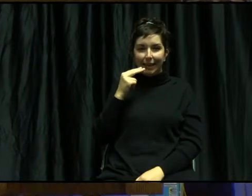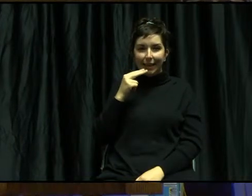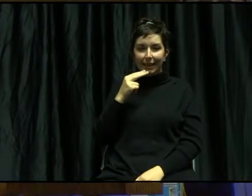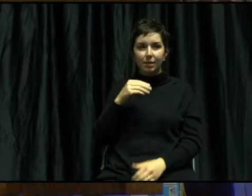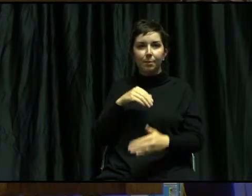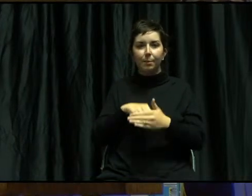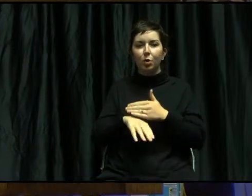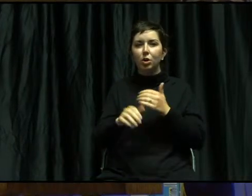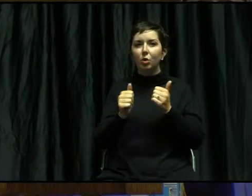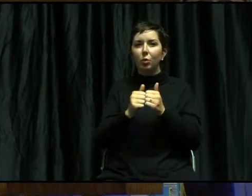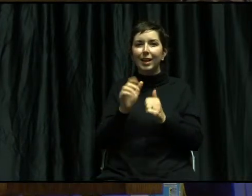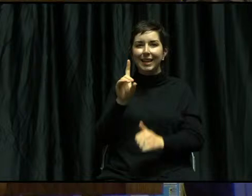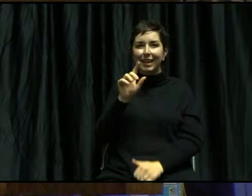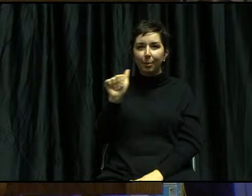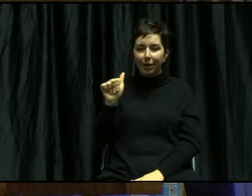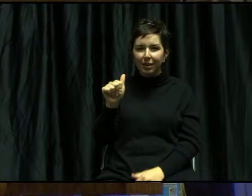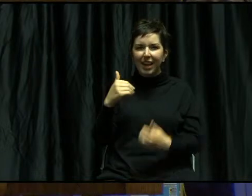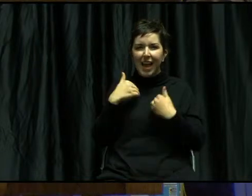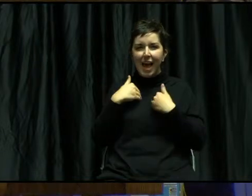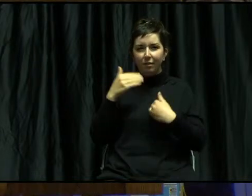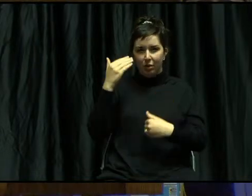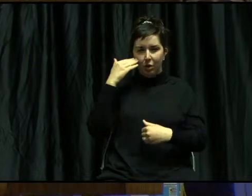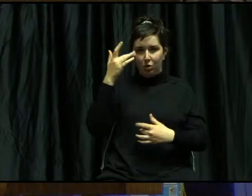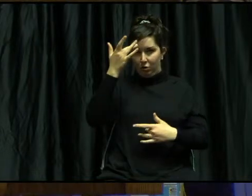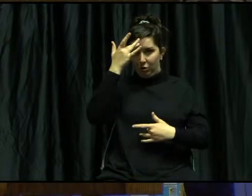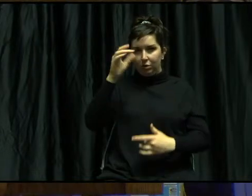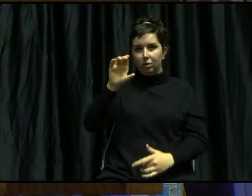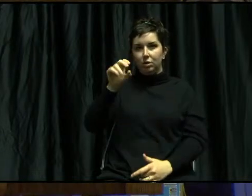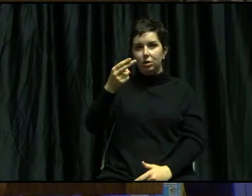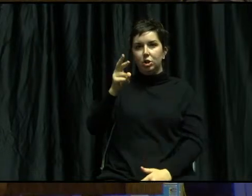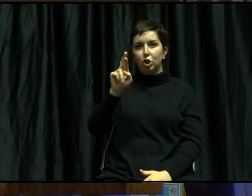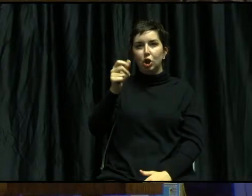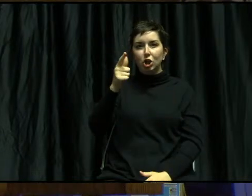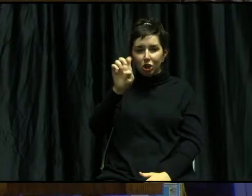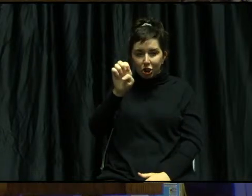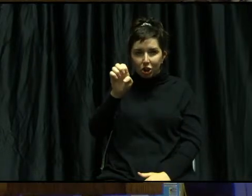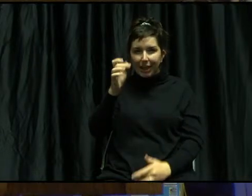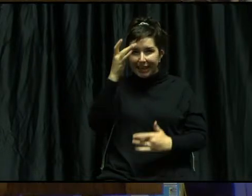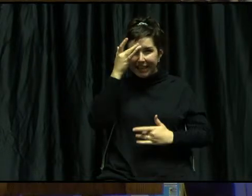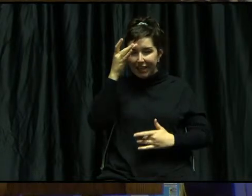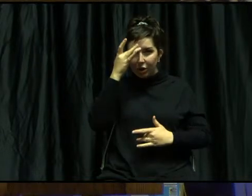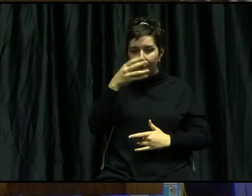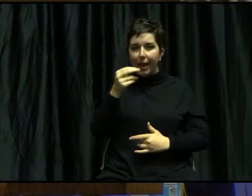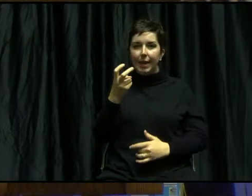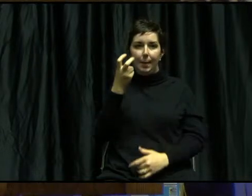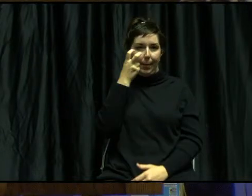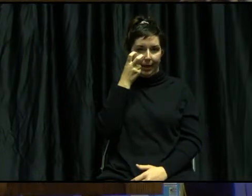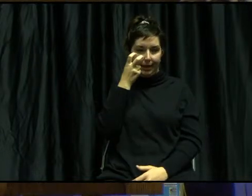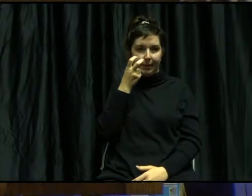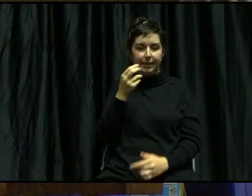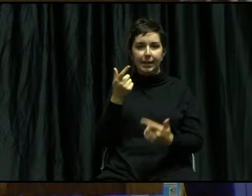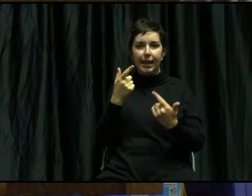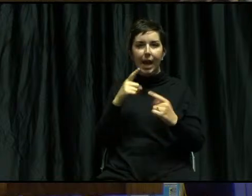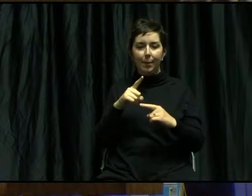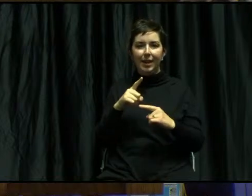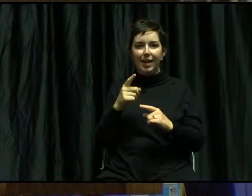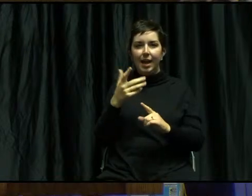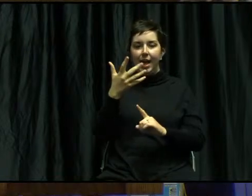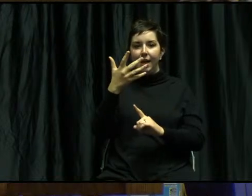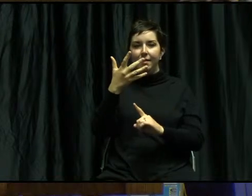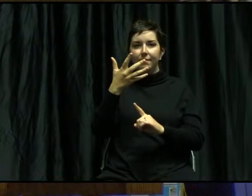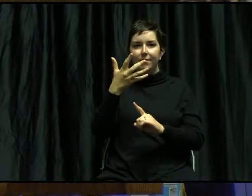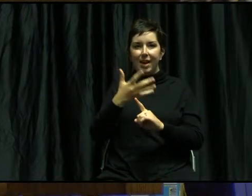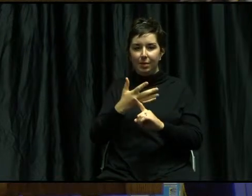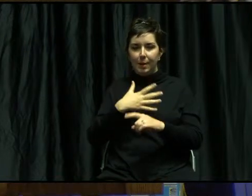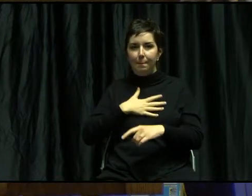lifelong disability of Charge syndrome and deafblindness. 5 months after Sloan's birth, my mom